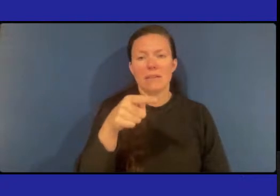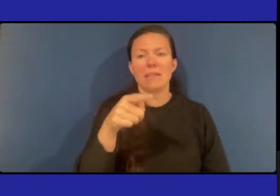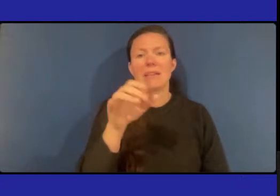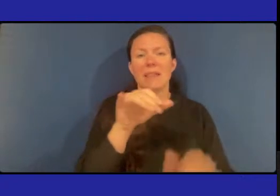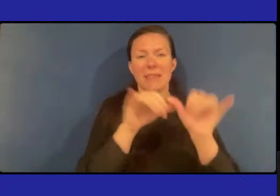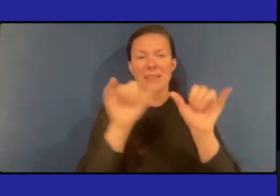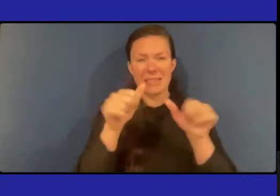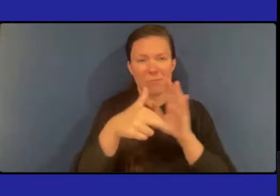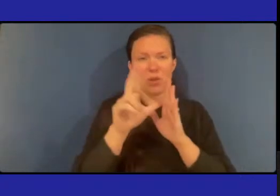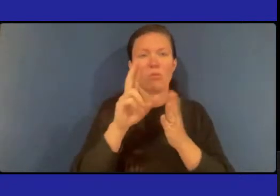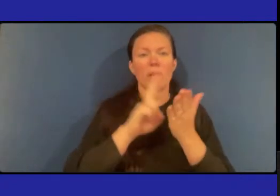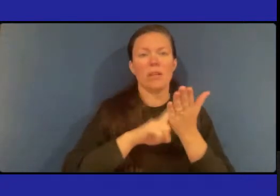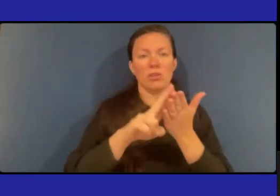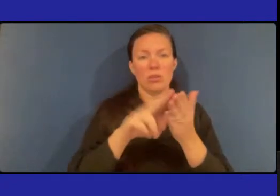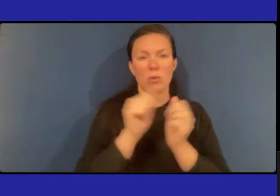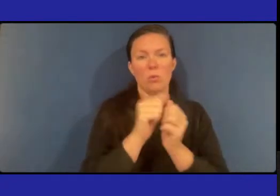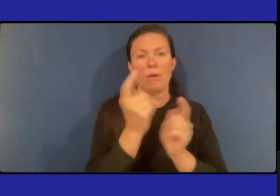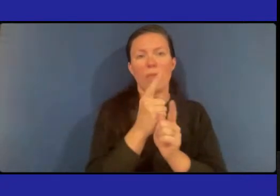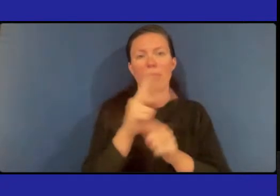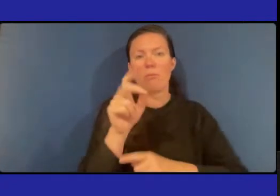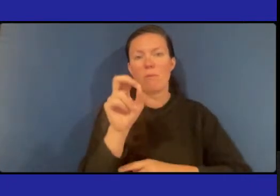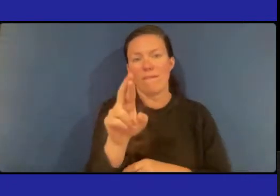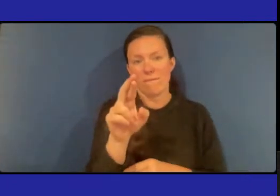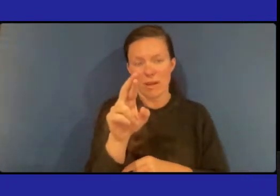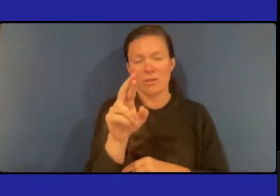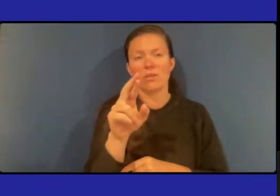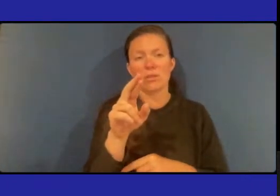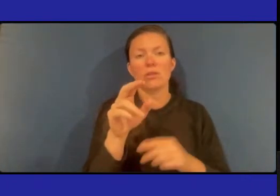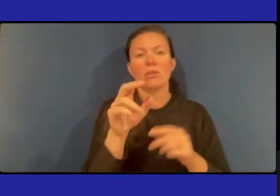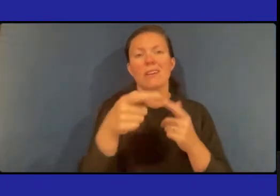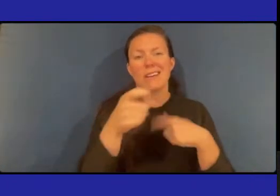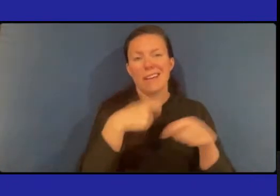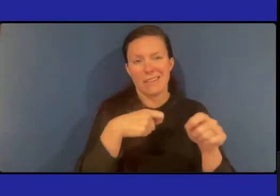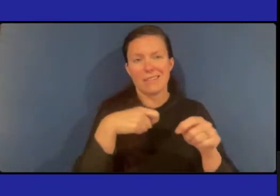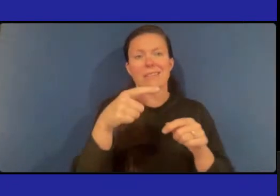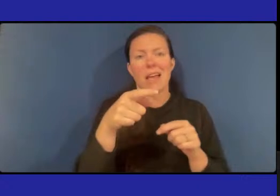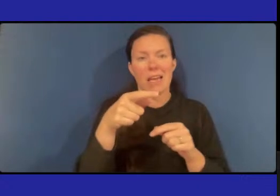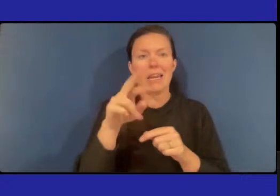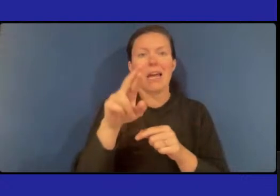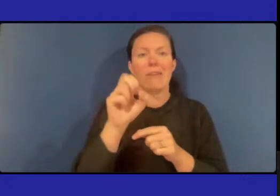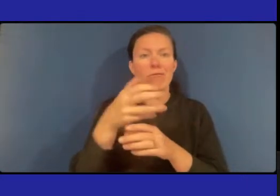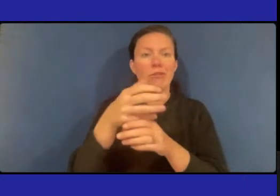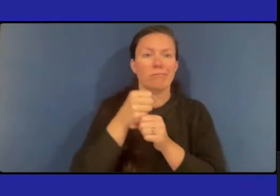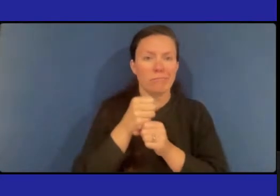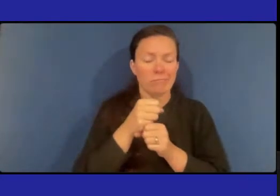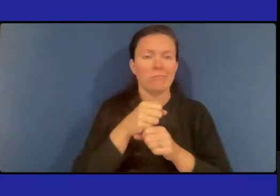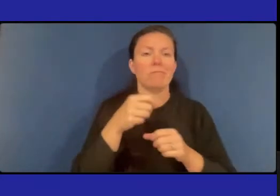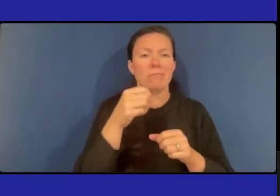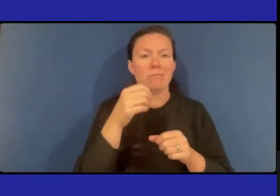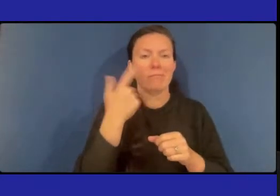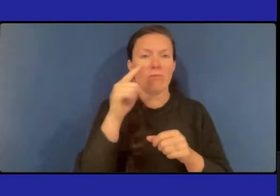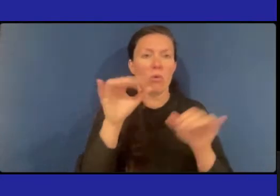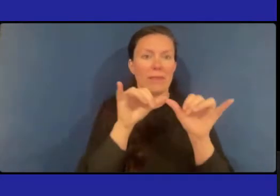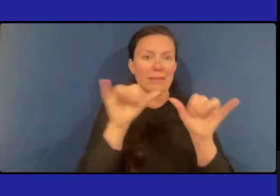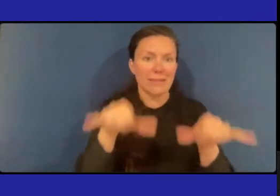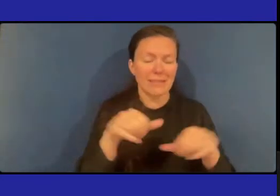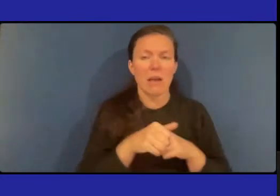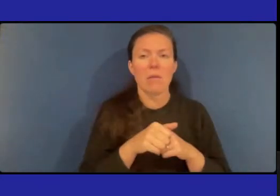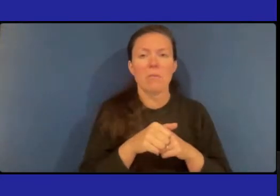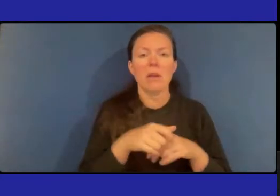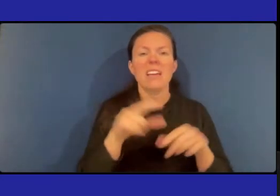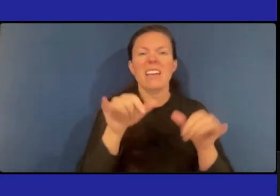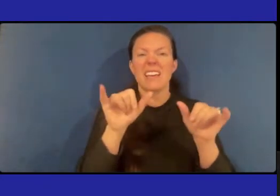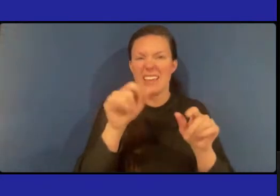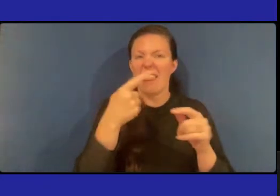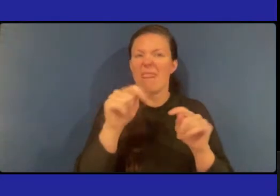a contract with appropriate vendor and pricing due diligence rather than re-procure when it's in the system's best interest to do so. And it is in the system's best